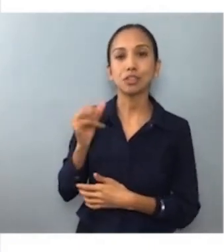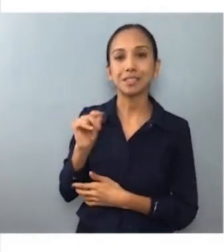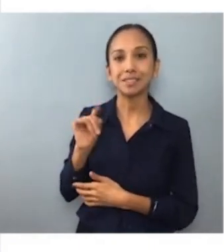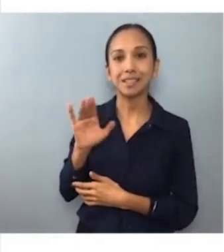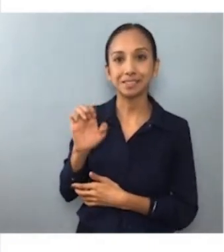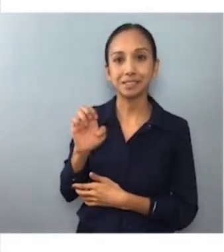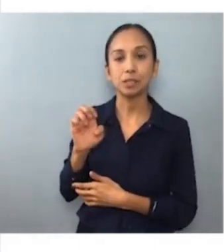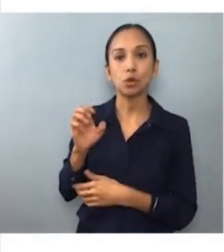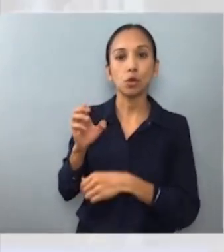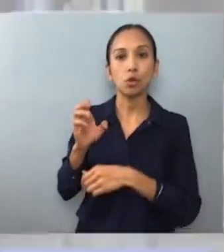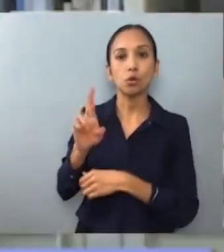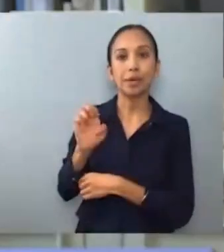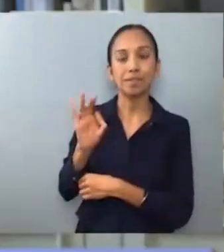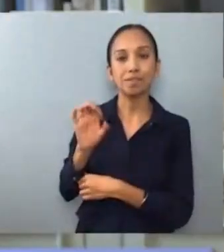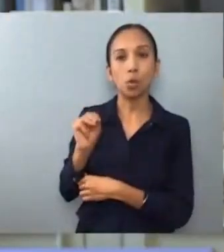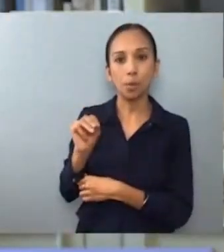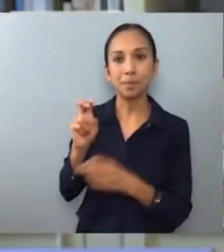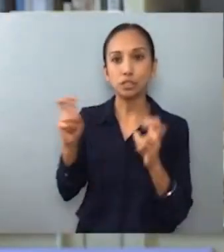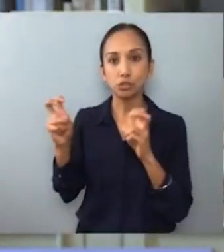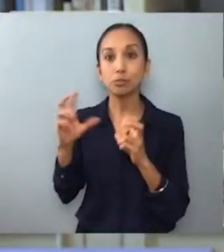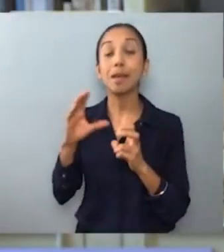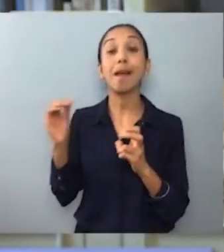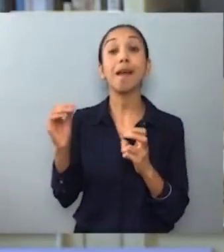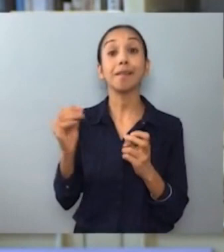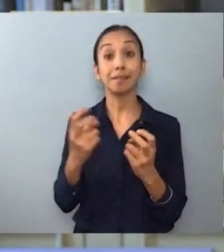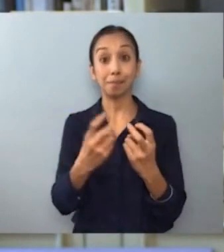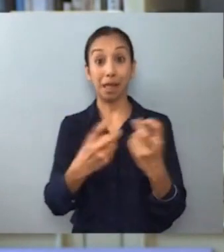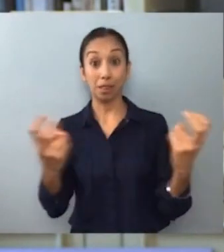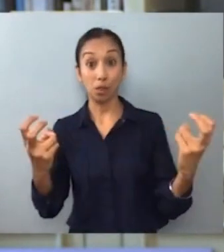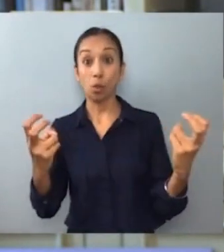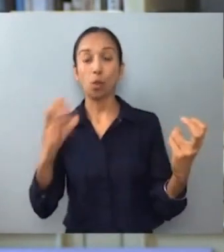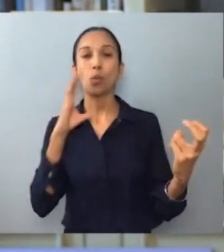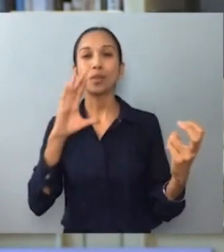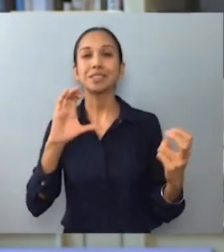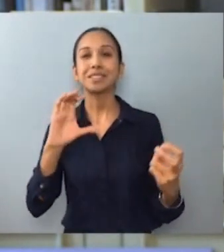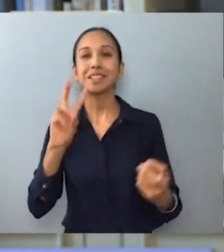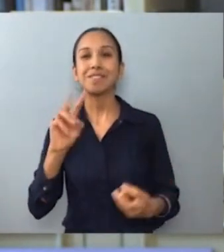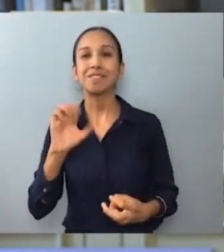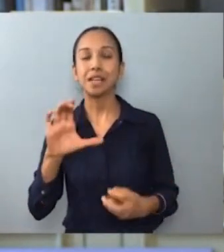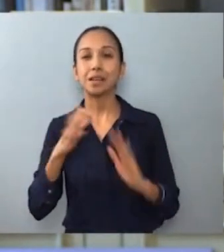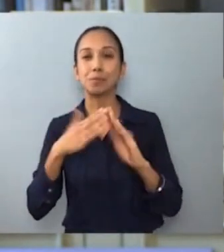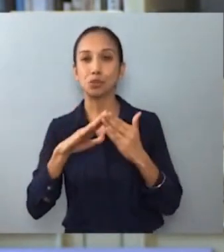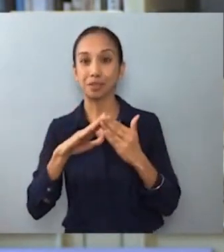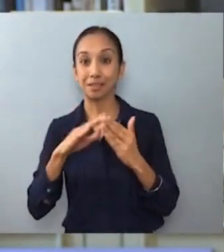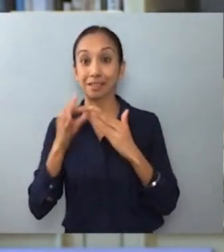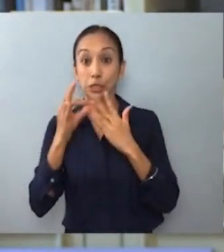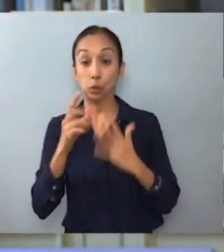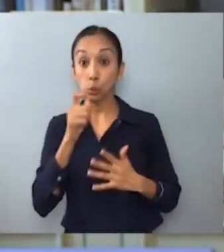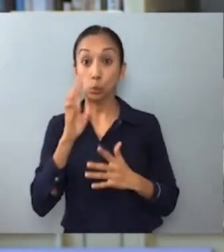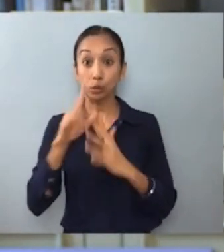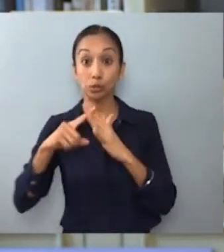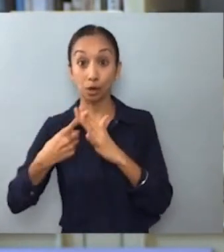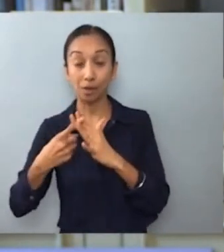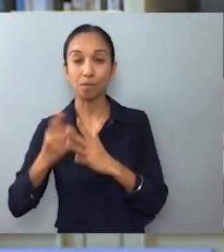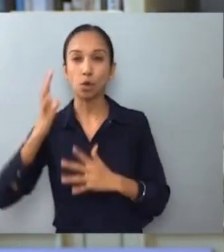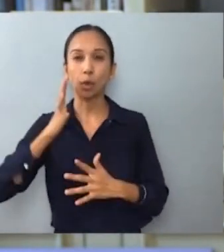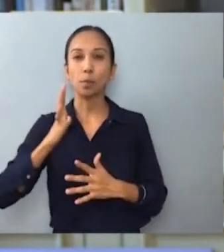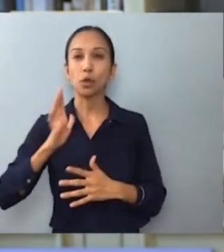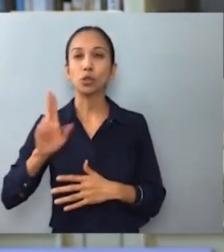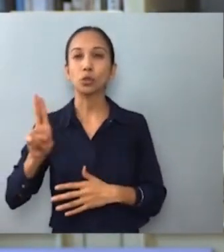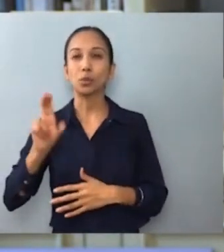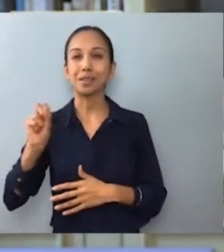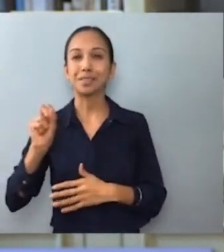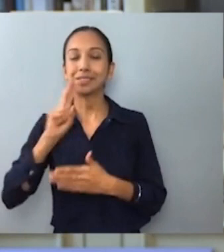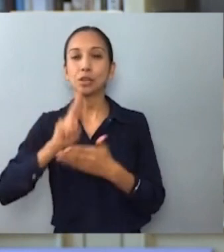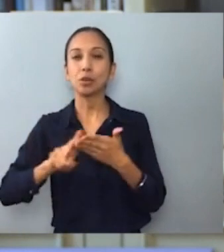solutions in their communities while engaging with a panel of civic and community leaders. To kick off the event, former U.S. Secretary of